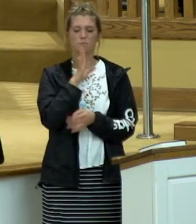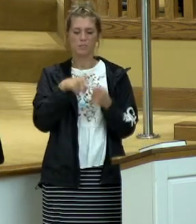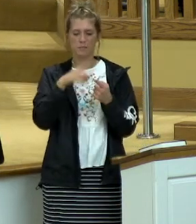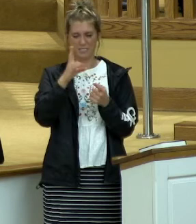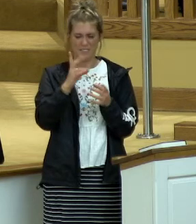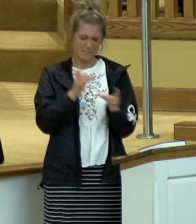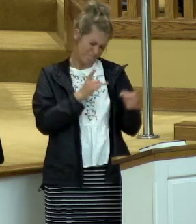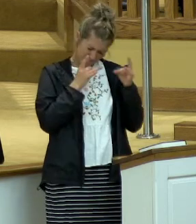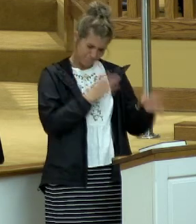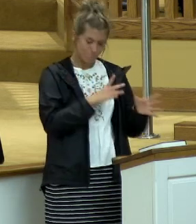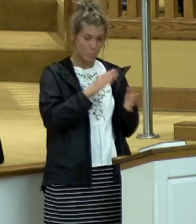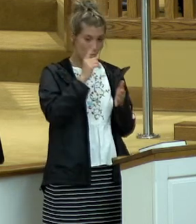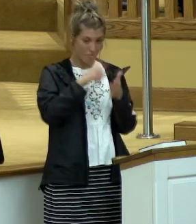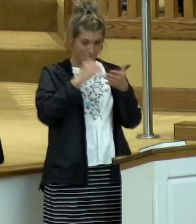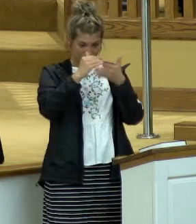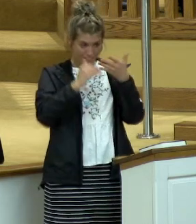list?